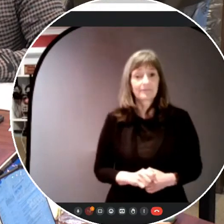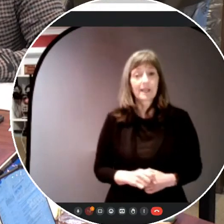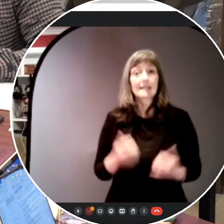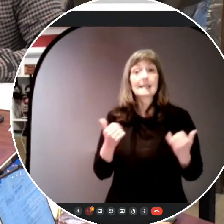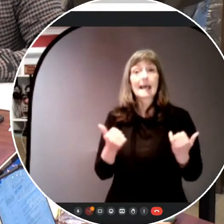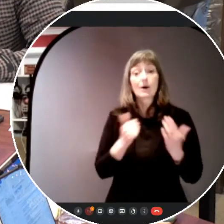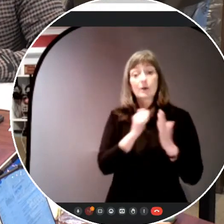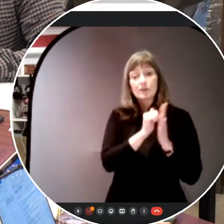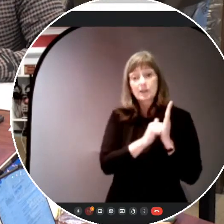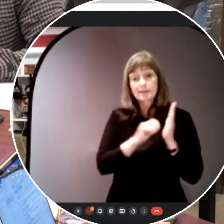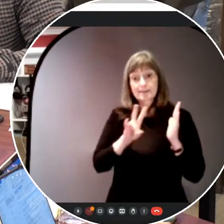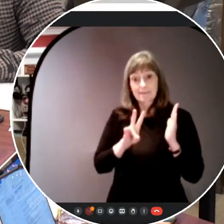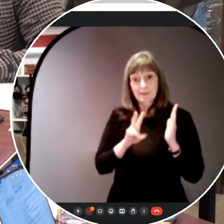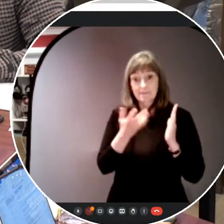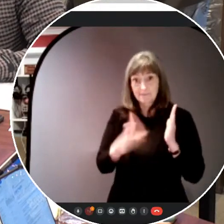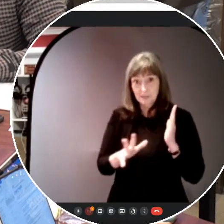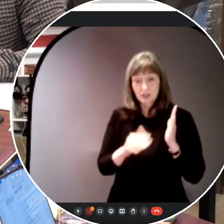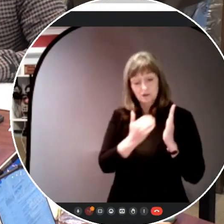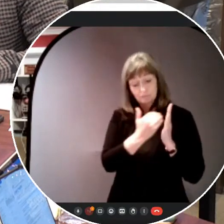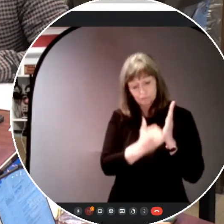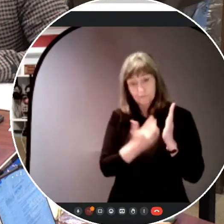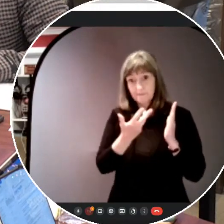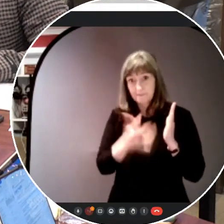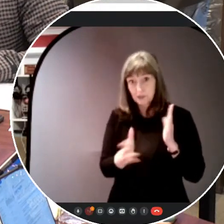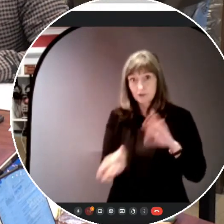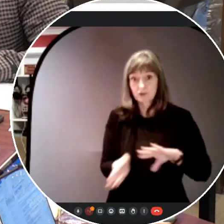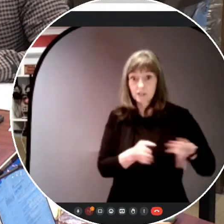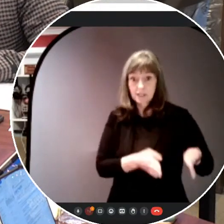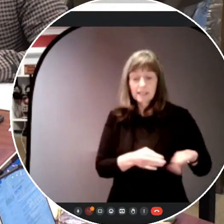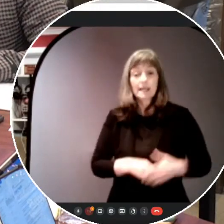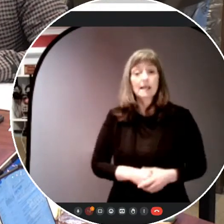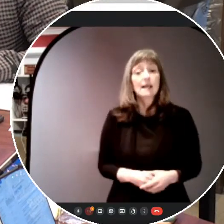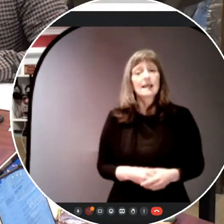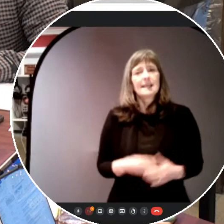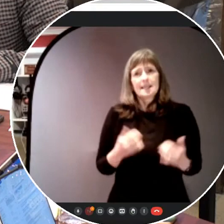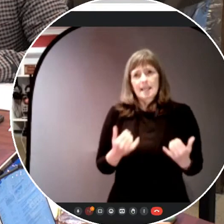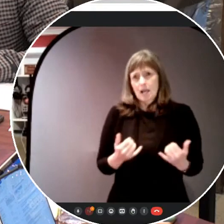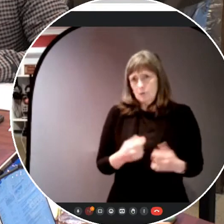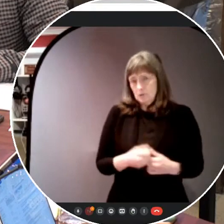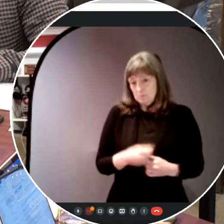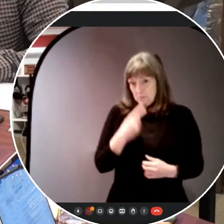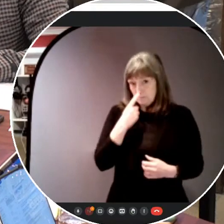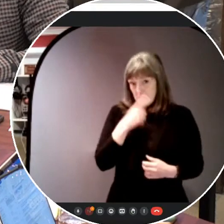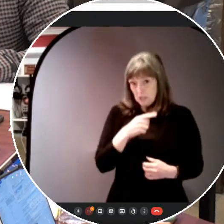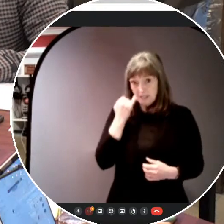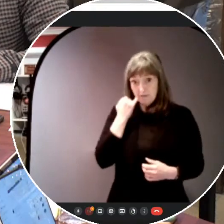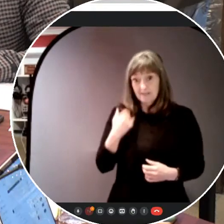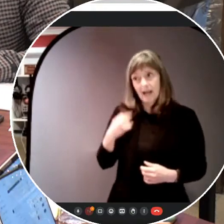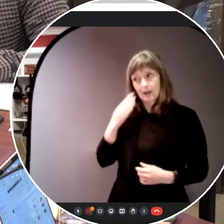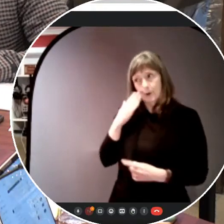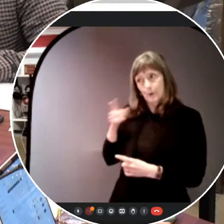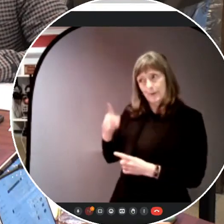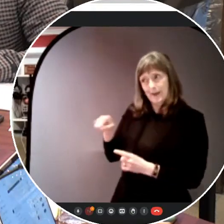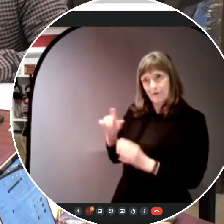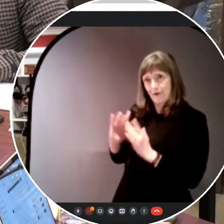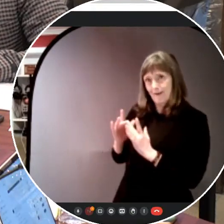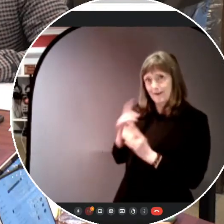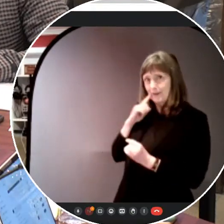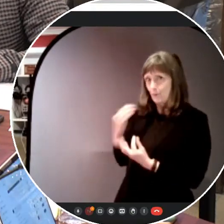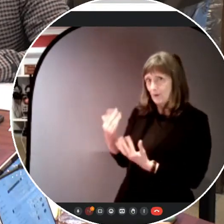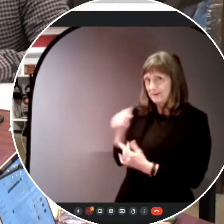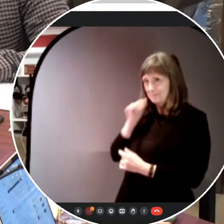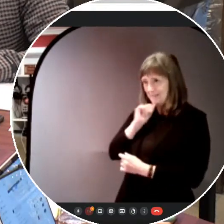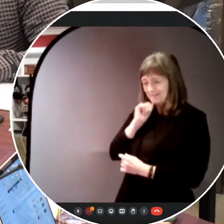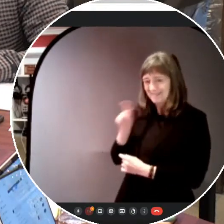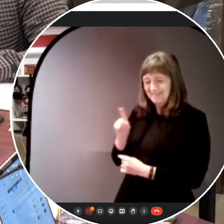Item 7 and the sub-bullets under Agenda Item 7, I'd like to, if it's possible, because they are waiting patiently online, and I appreciate that very much, turn